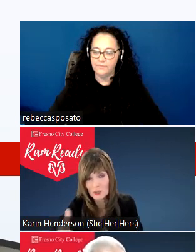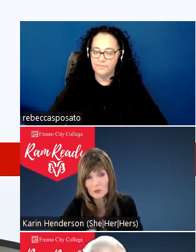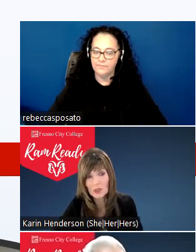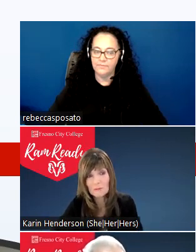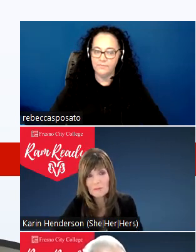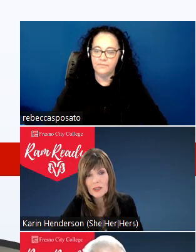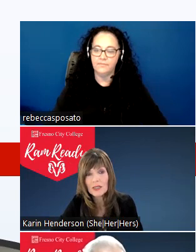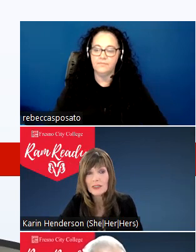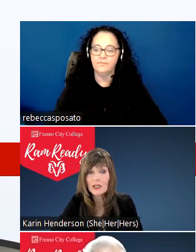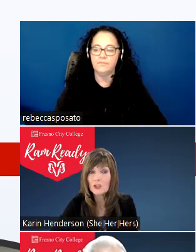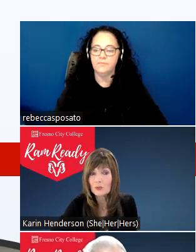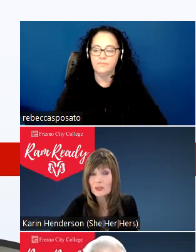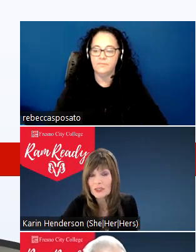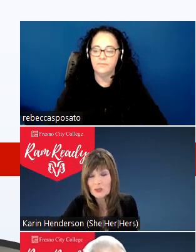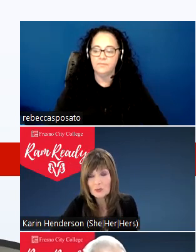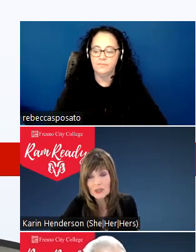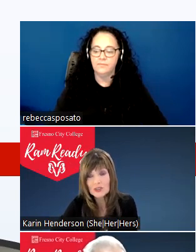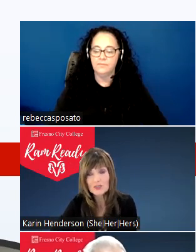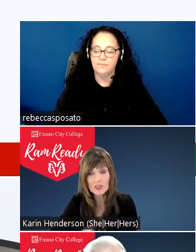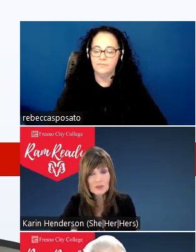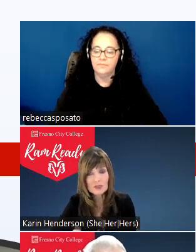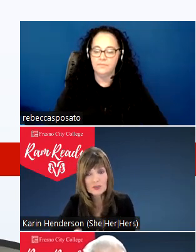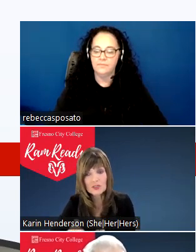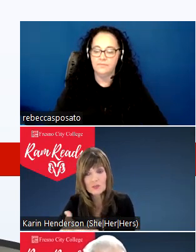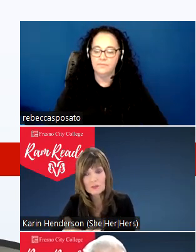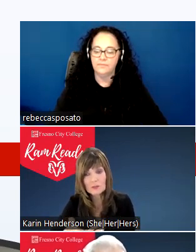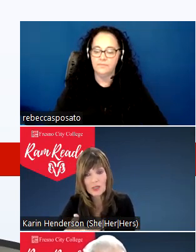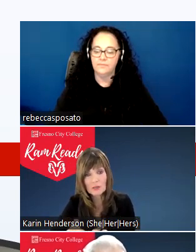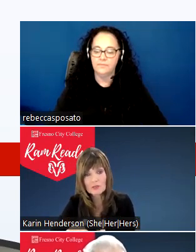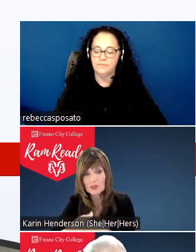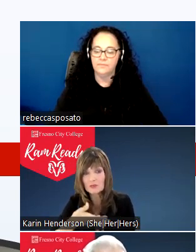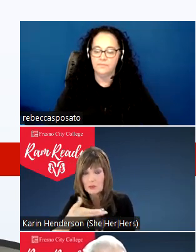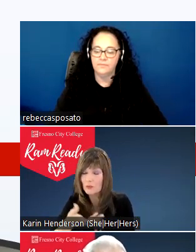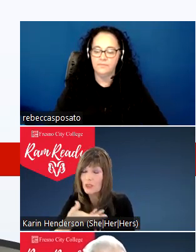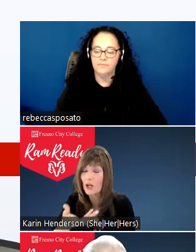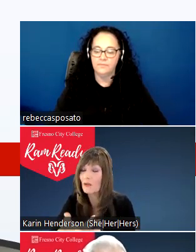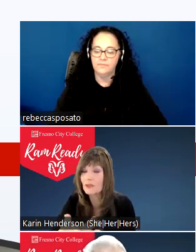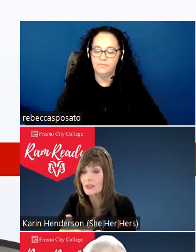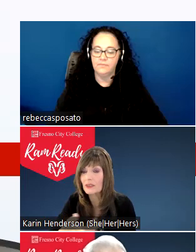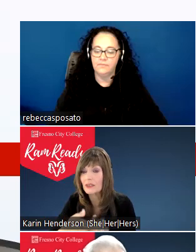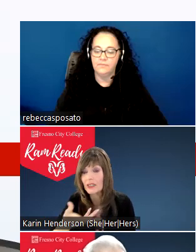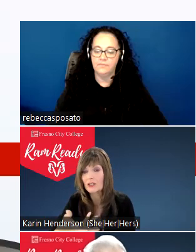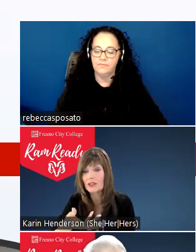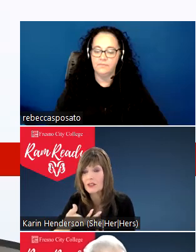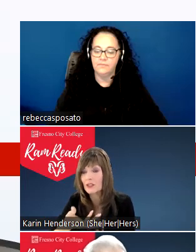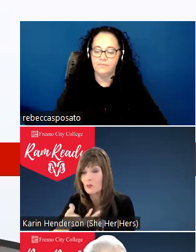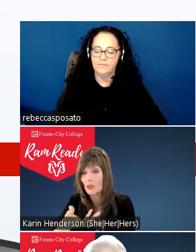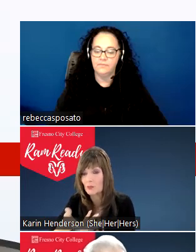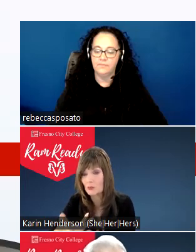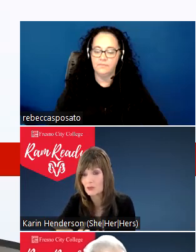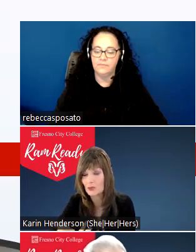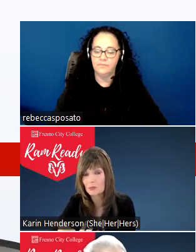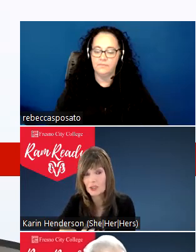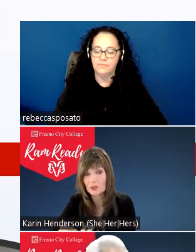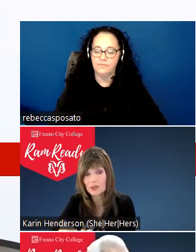it's one-on-one. Now, career exploration, some students maybe perhaps they're pretty confident in the area that they want